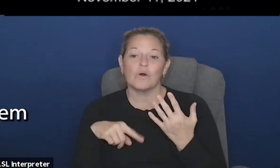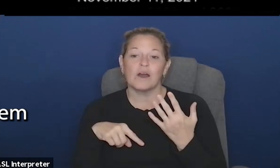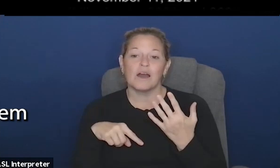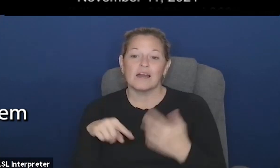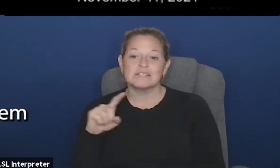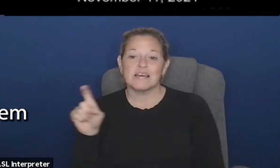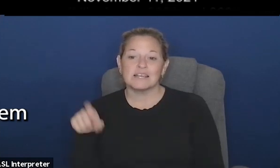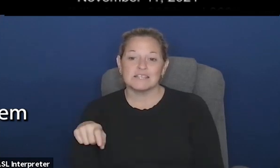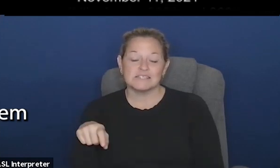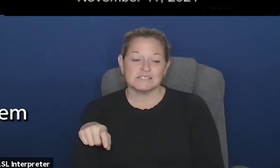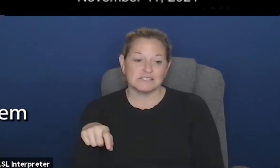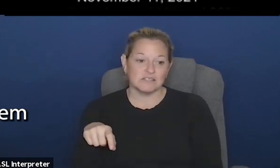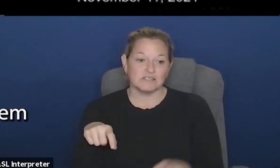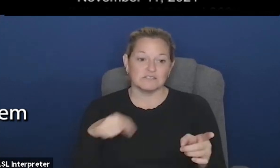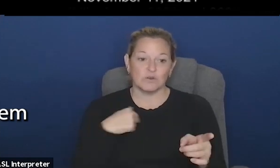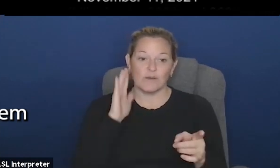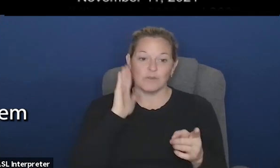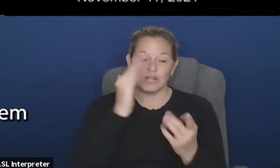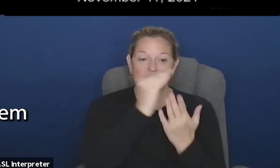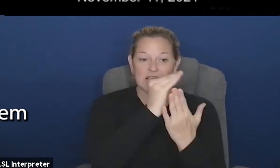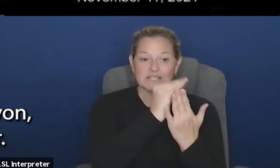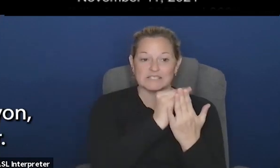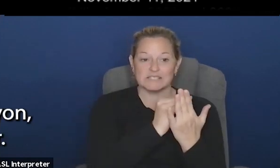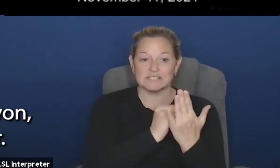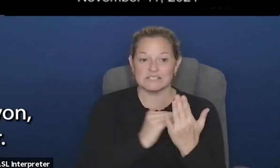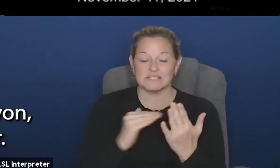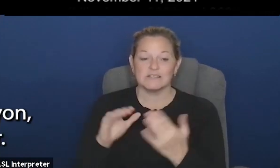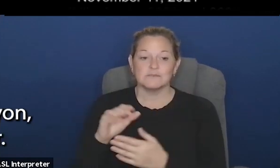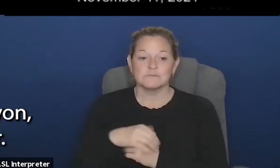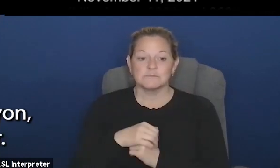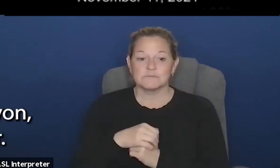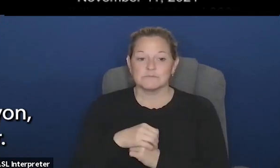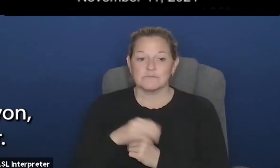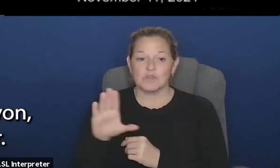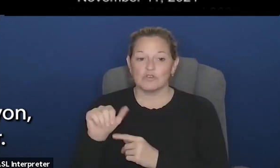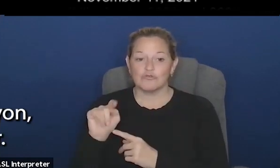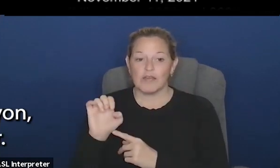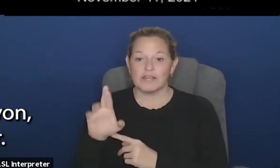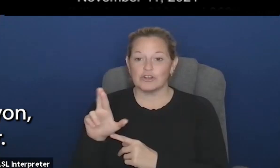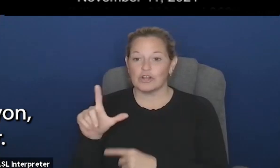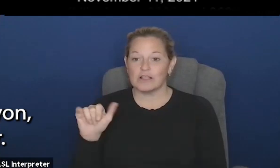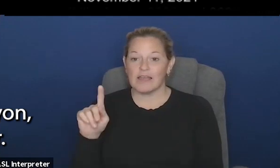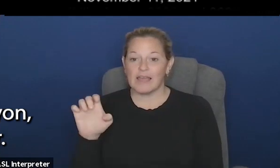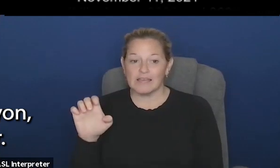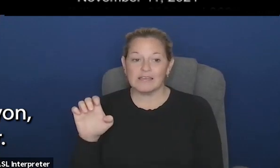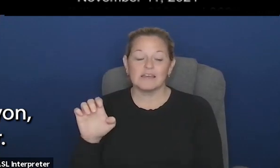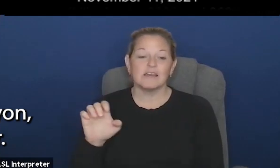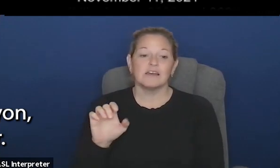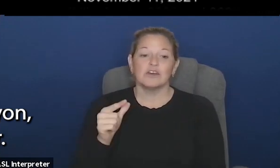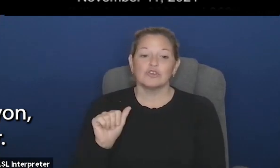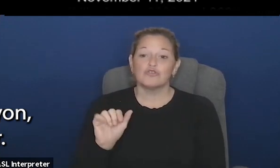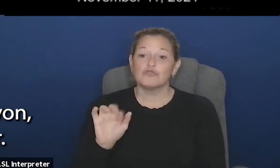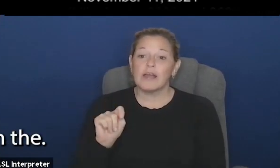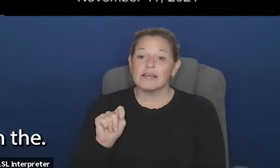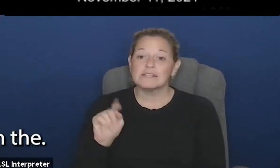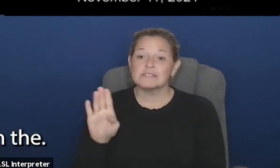11, and just briefly, I'll list them: Crater Lake, Great Basin, Capitol Reef, Canyonlands, Glen Canyon, Bryce Canyon, Natural